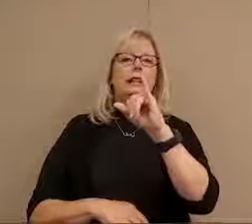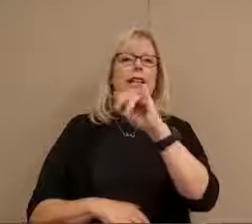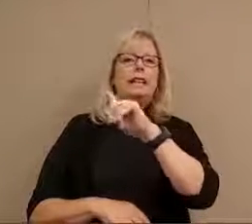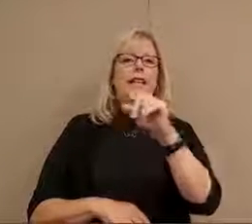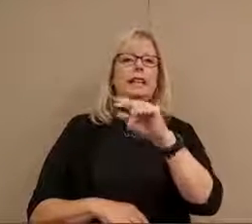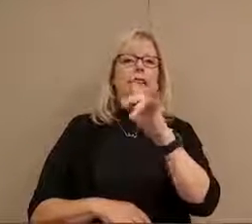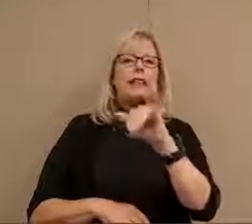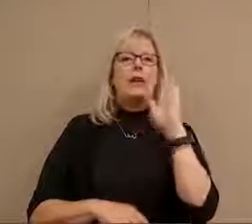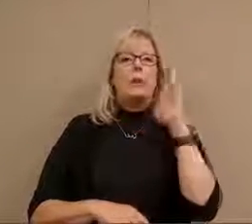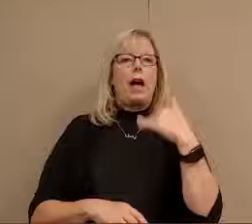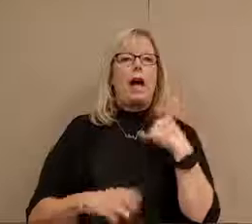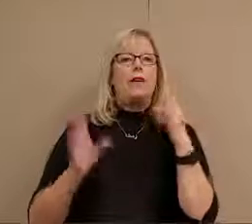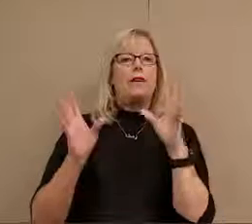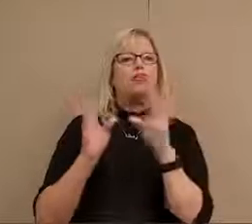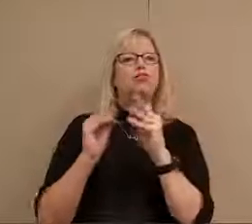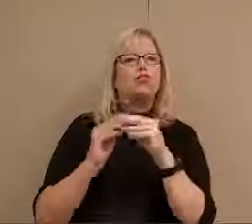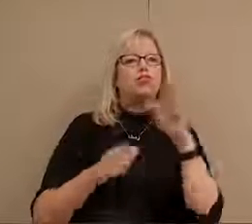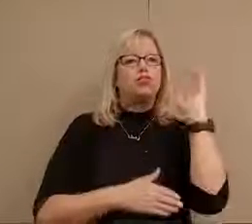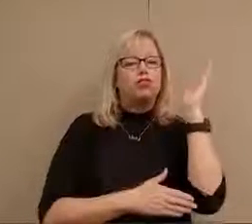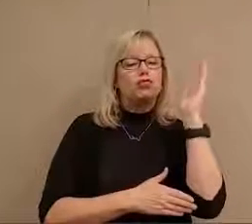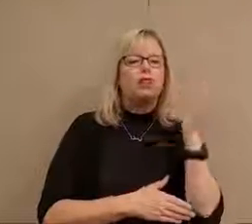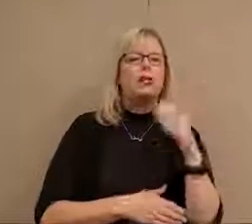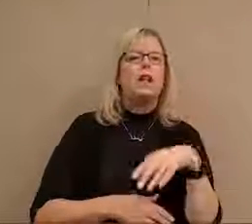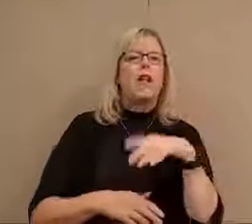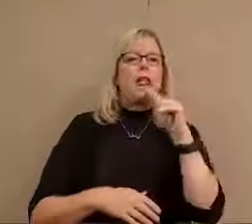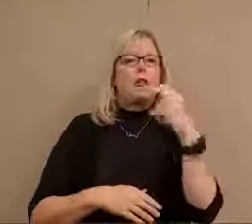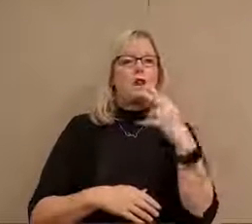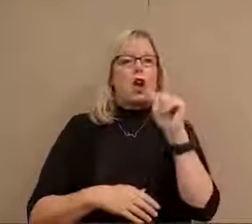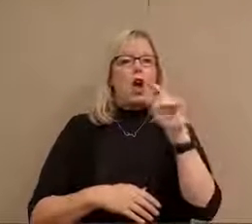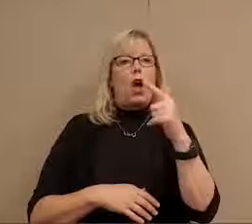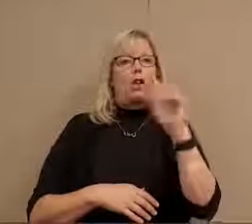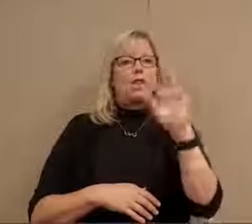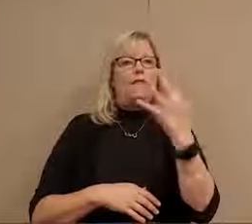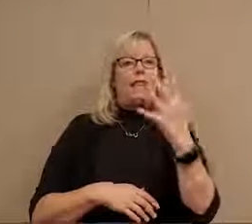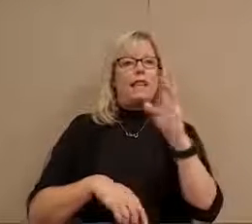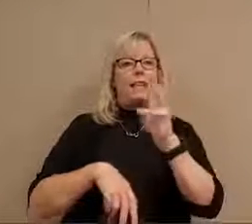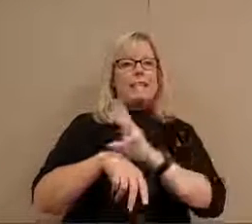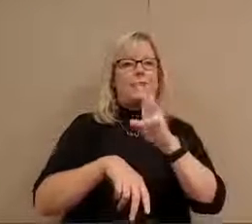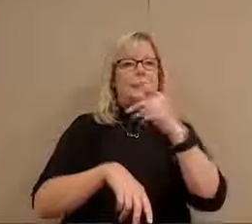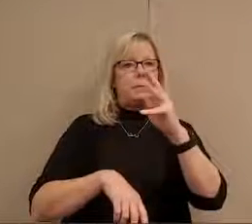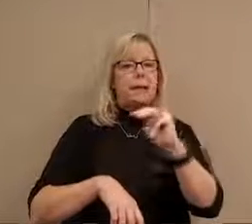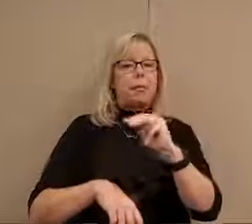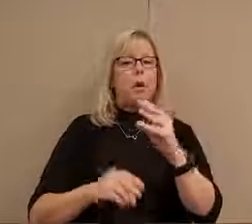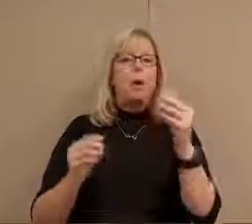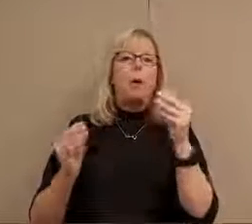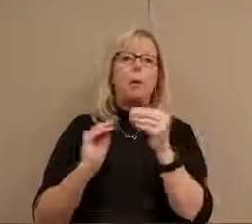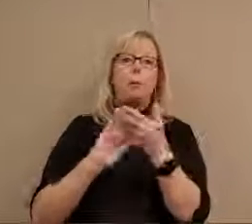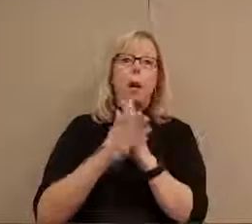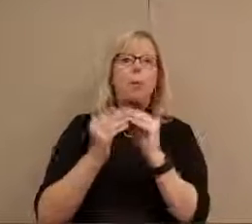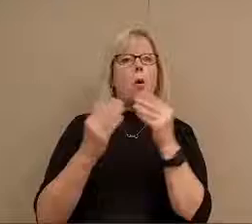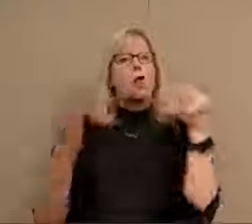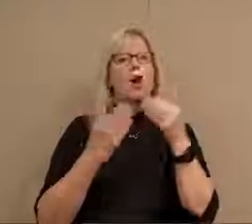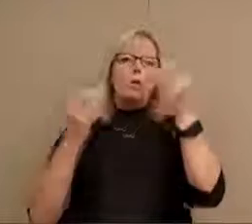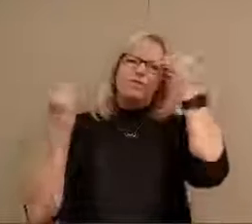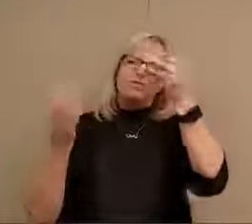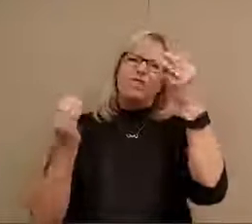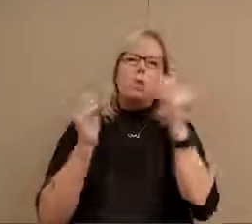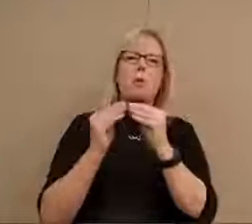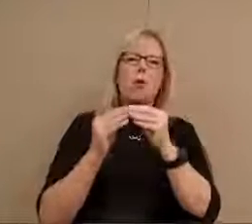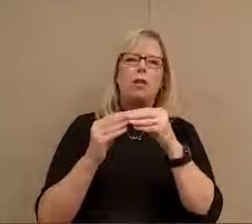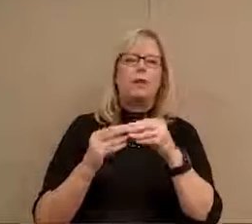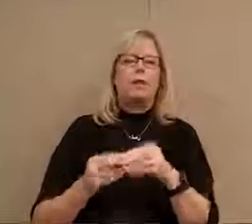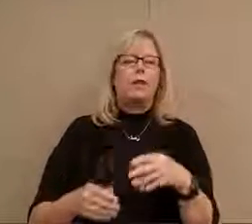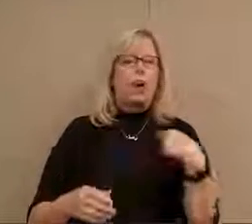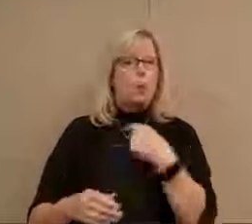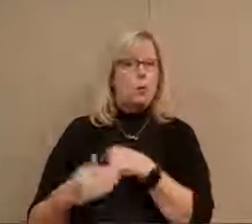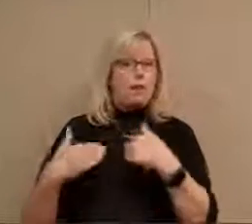in our region on Thursday, August the 5th at 6 p.m. We'll push more information out as that becomes available. We've had